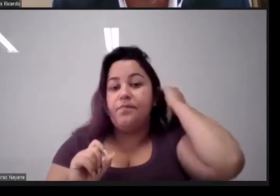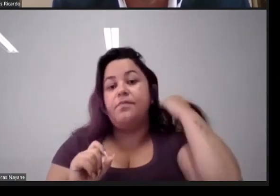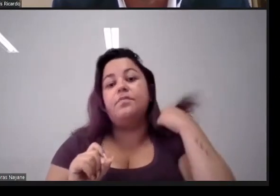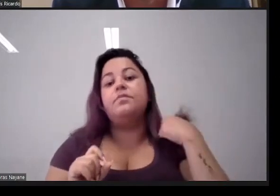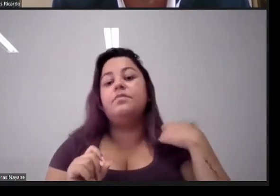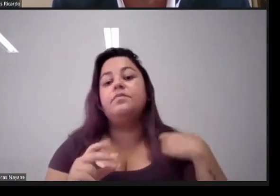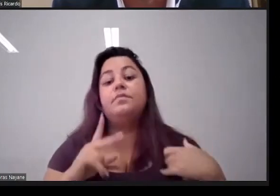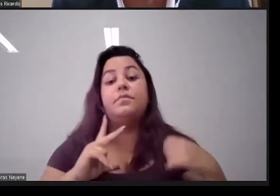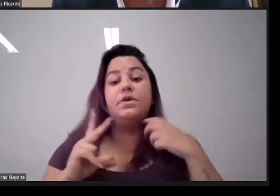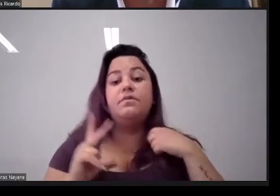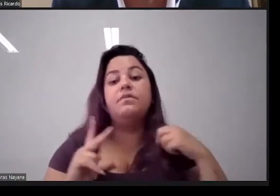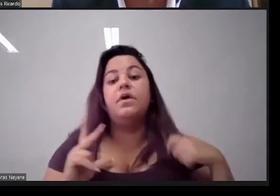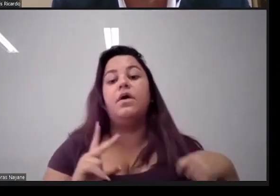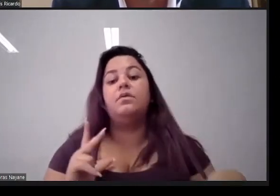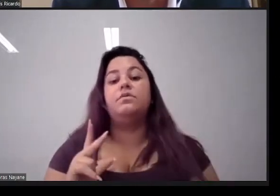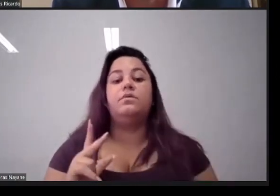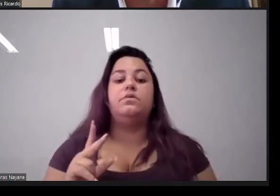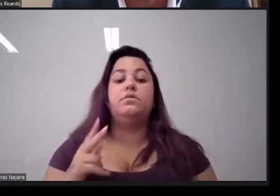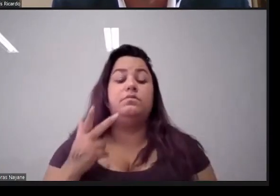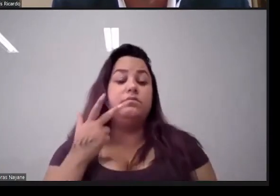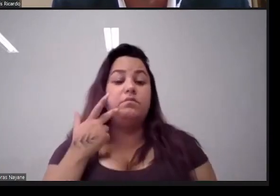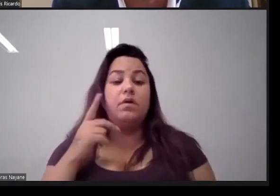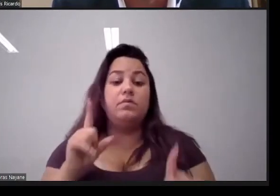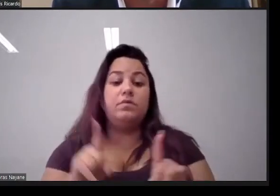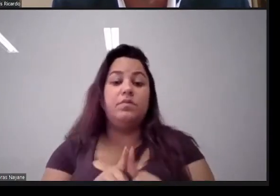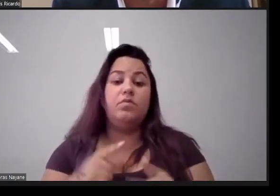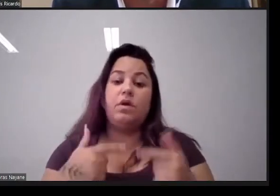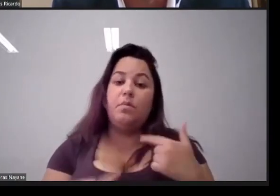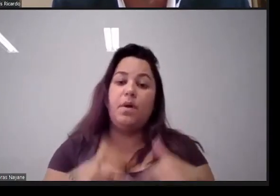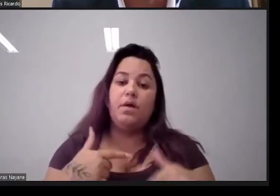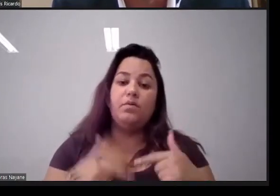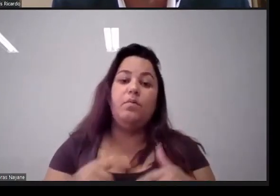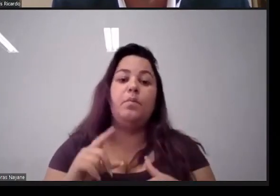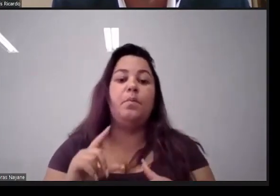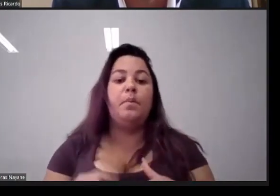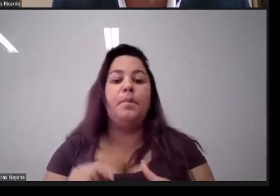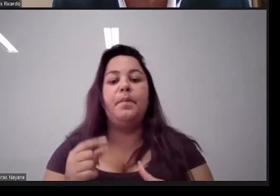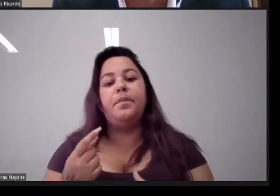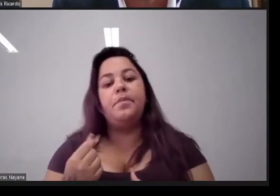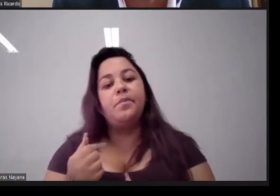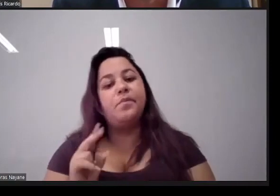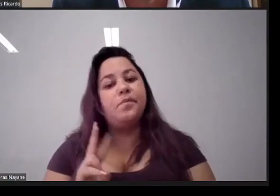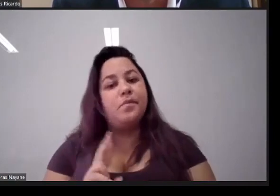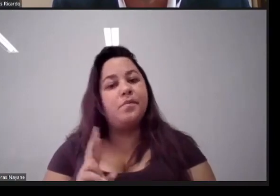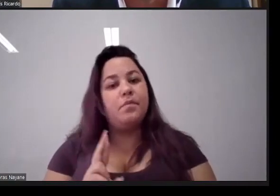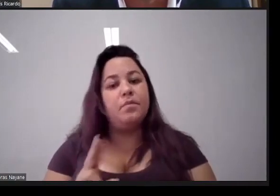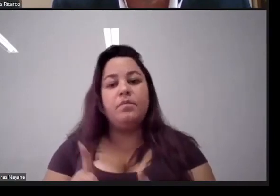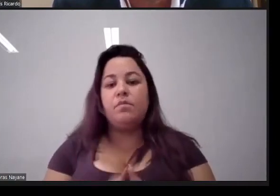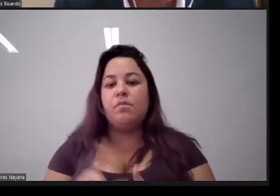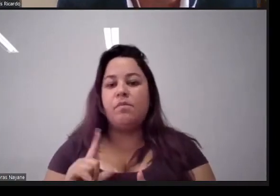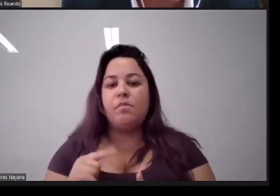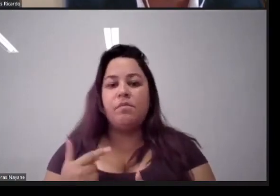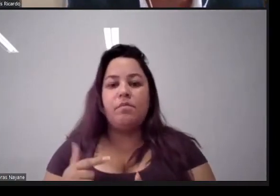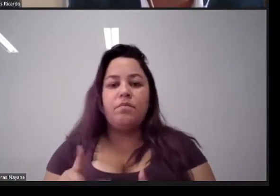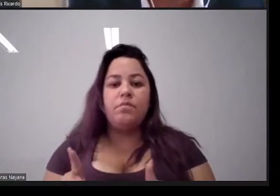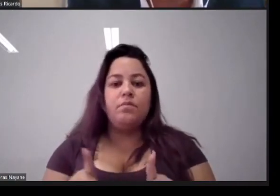security until the private social security. And the lowest